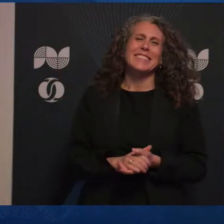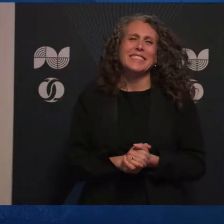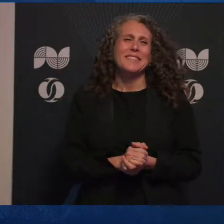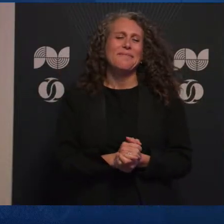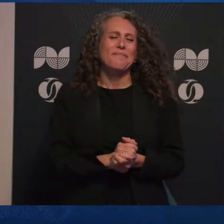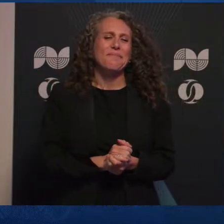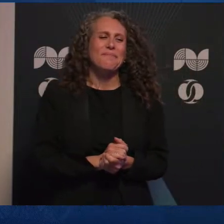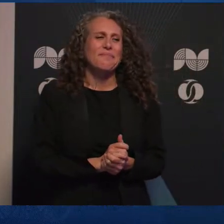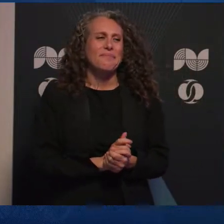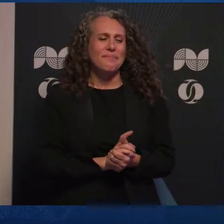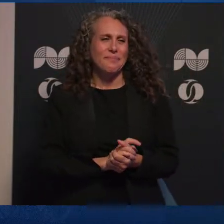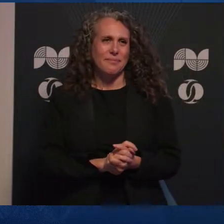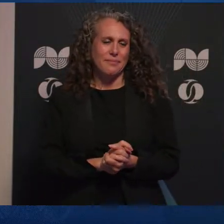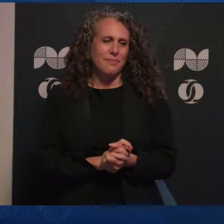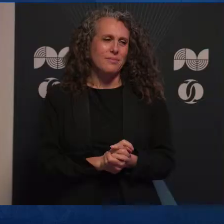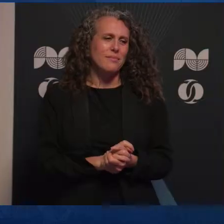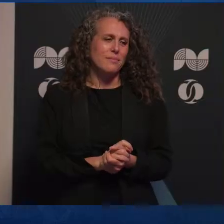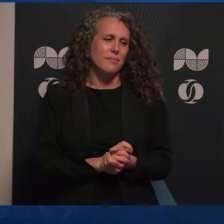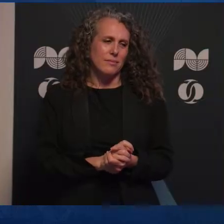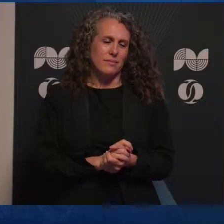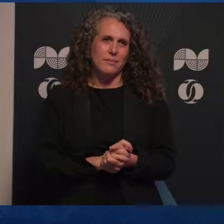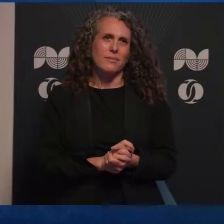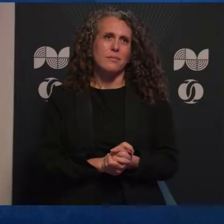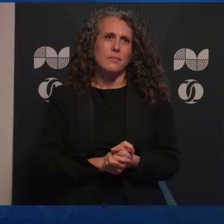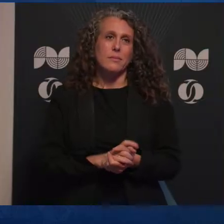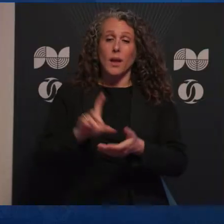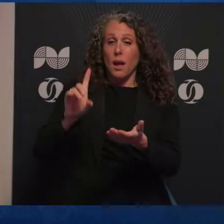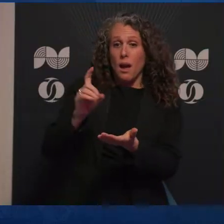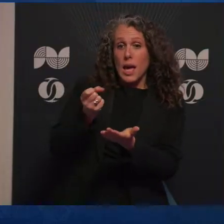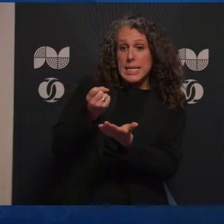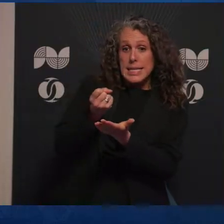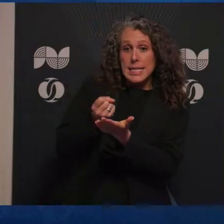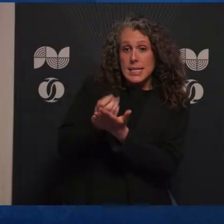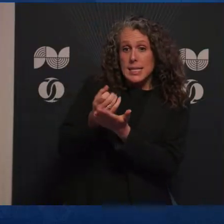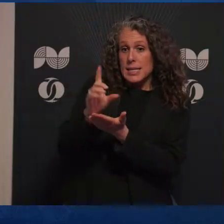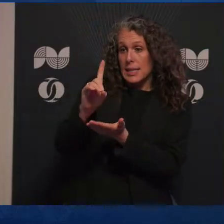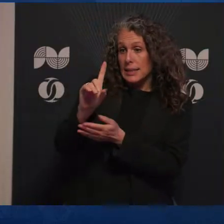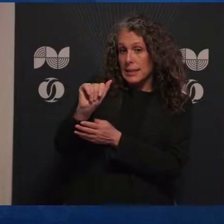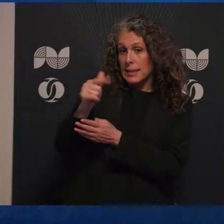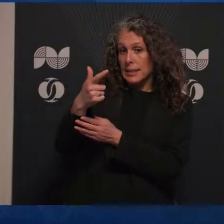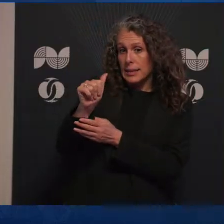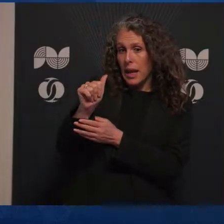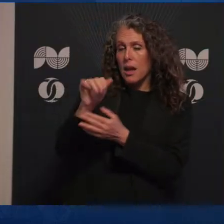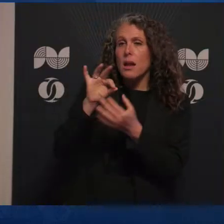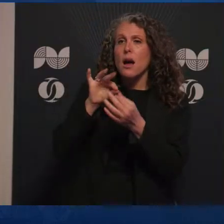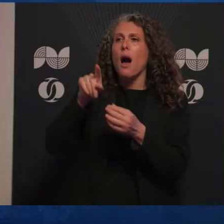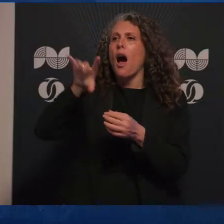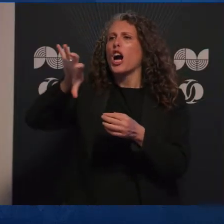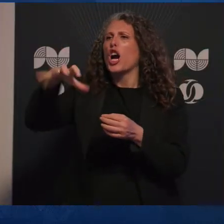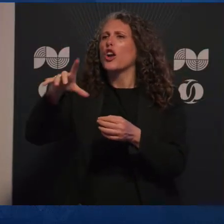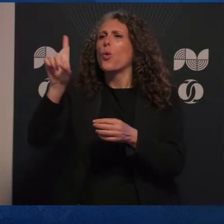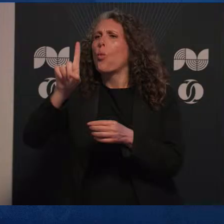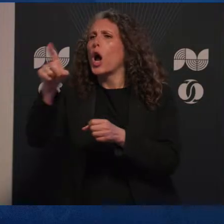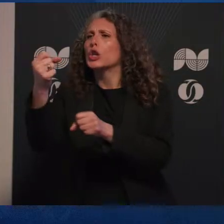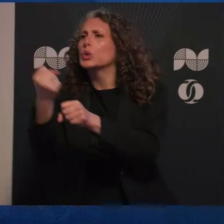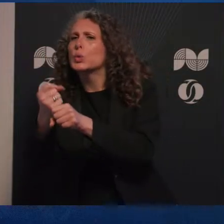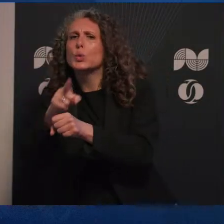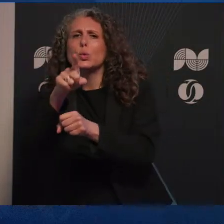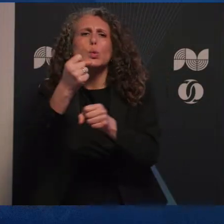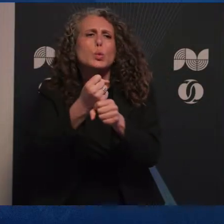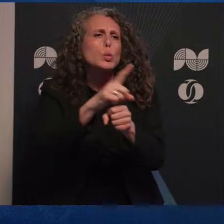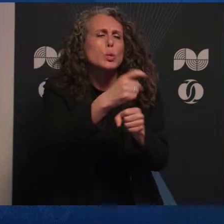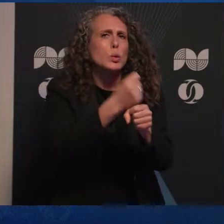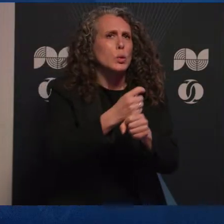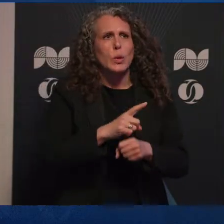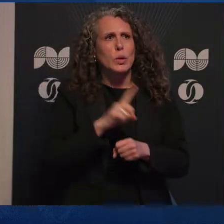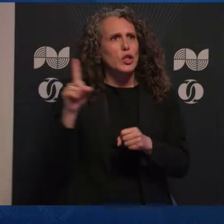it's very difficult to find the data on what countries are doing. So what we've done is we followed the